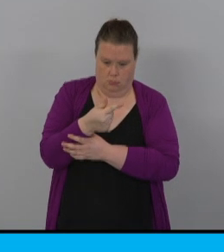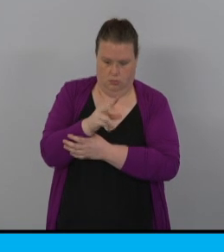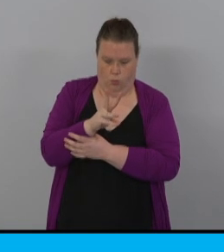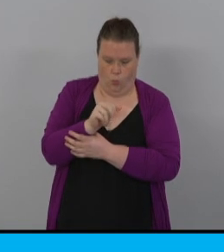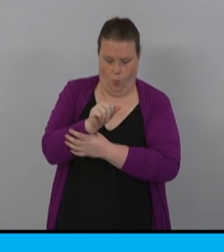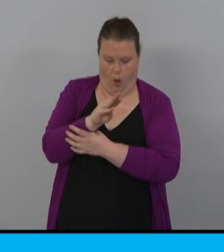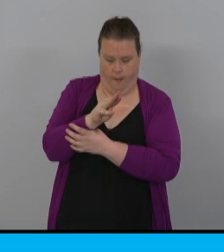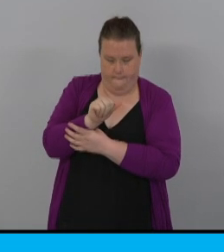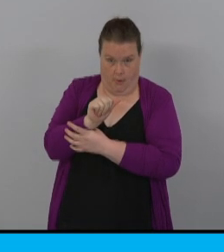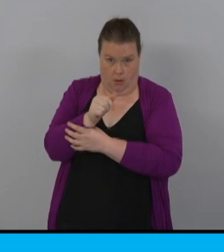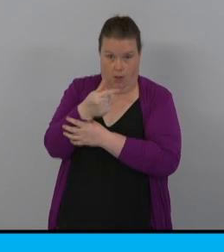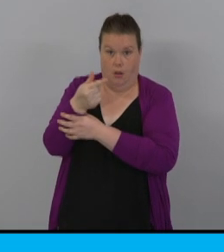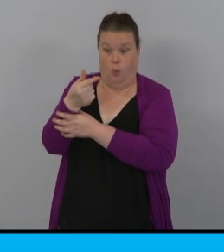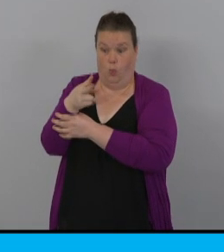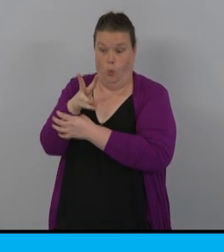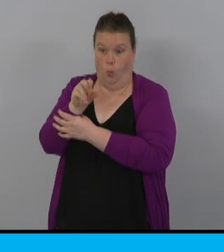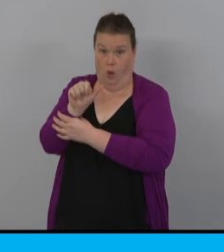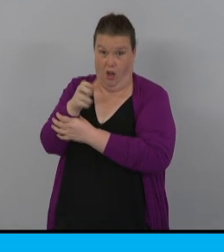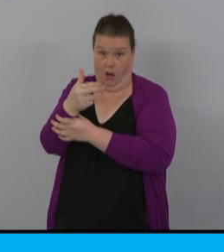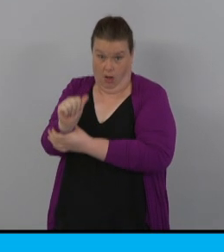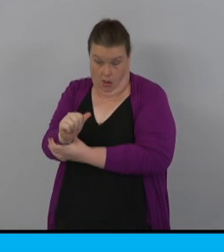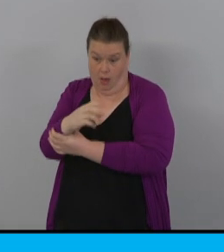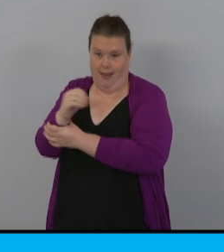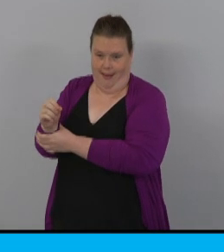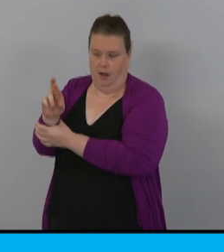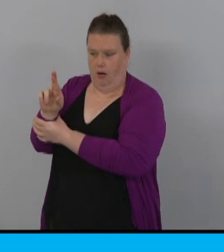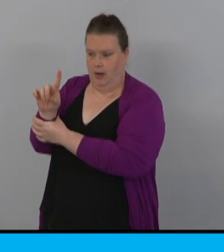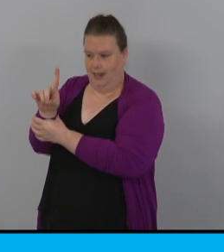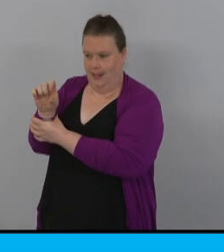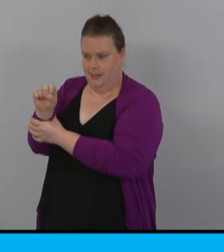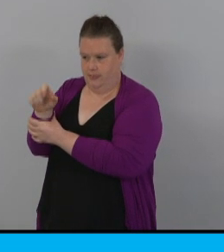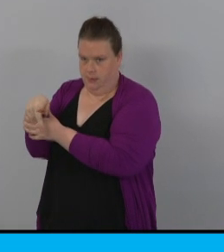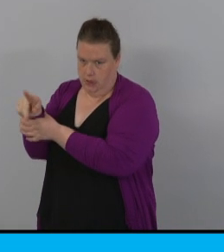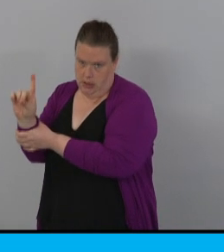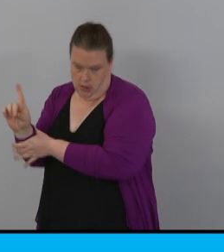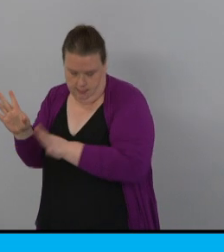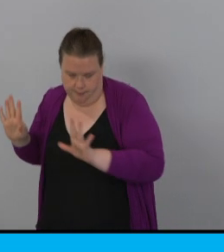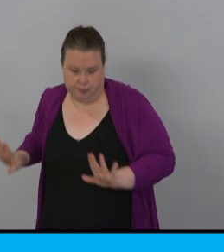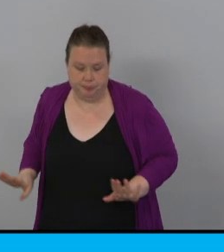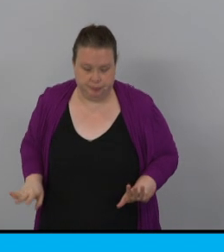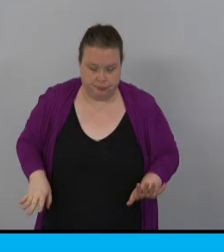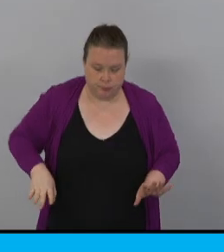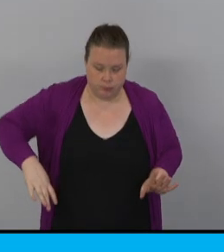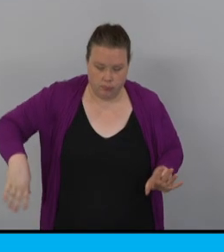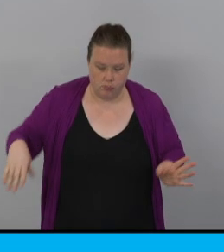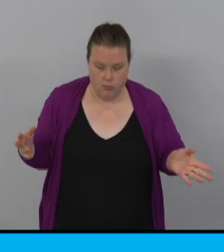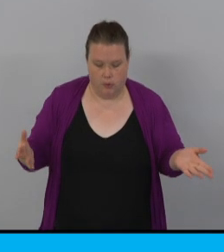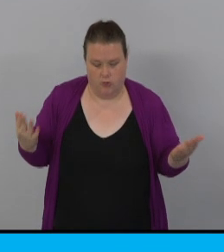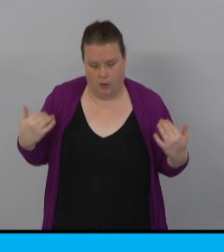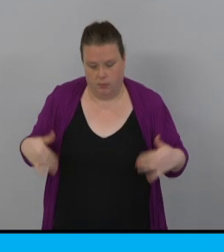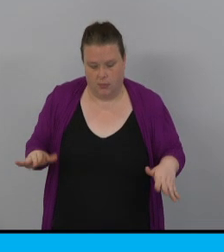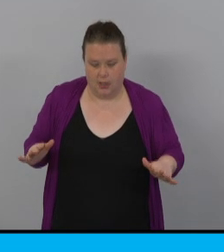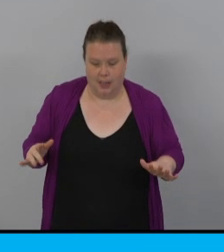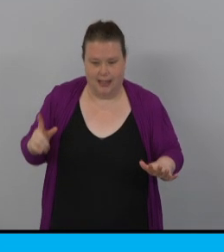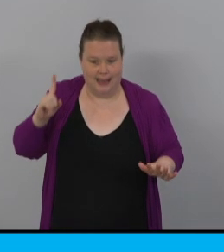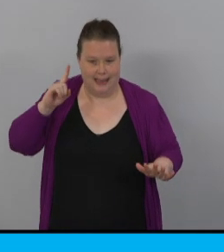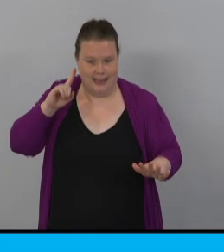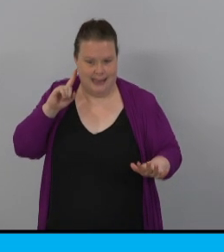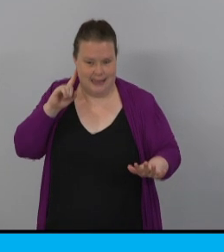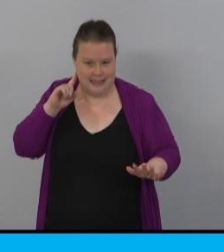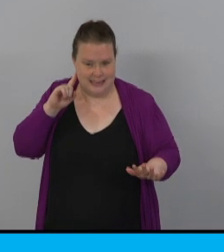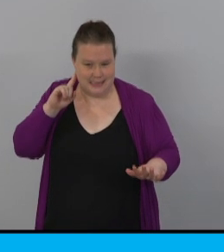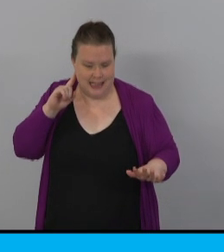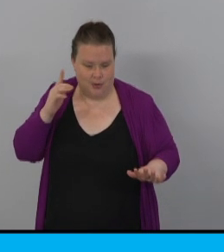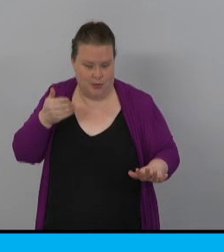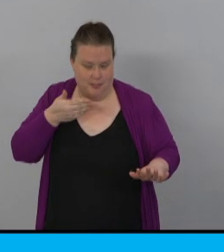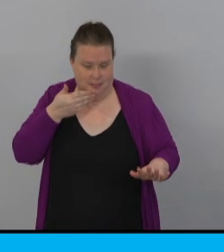balance, instead of the 8.2 million it was last year, is only 6.7, so that's some better. And we'll